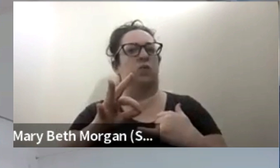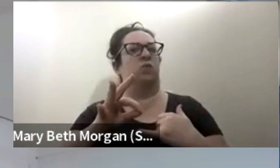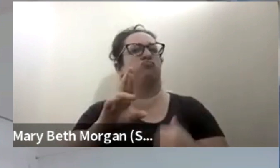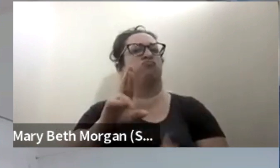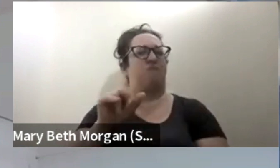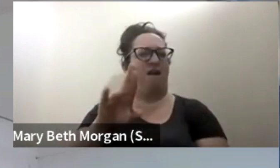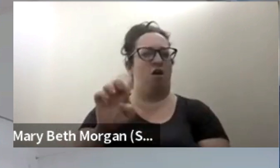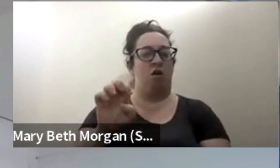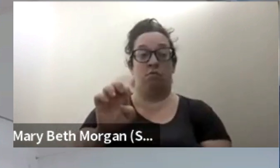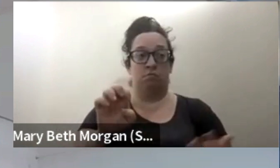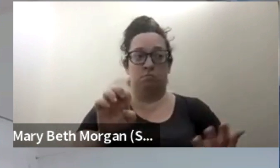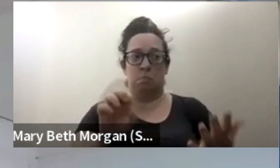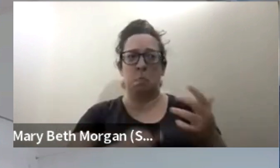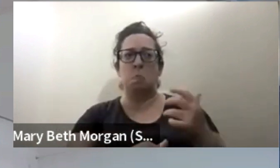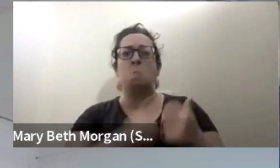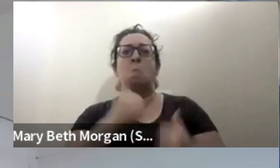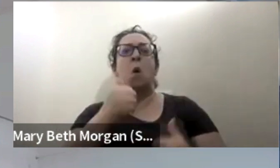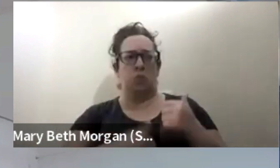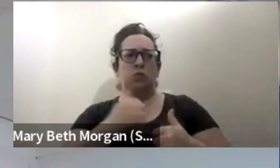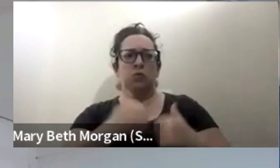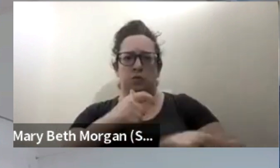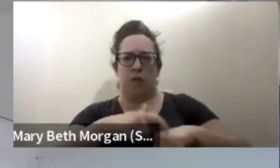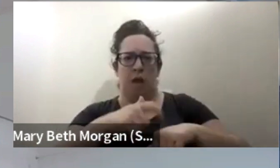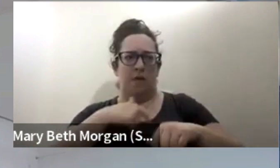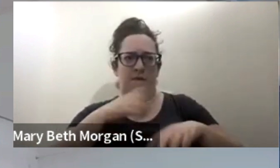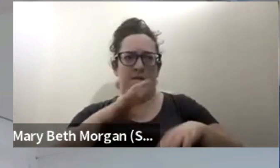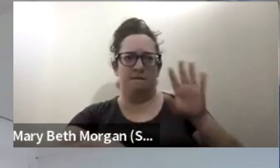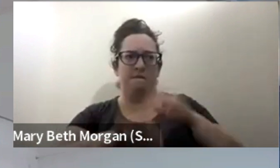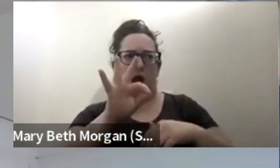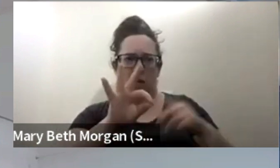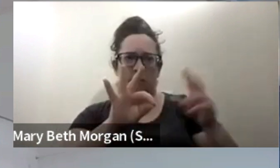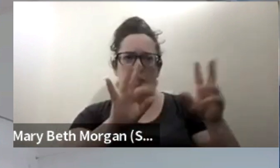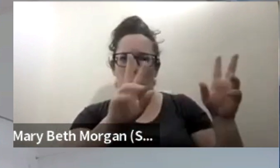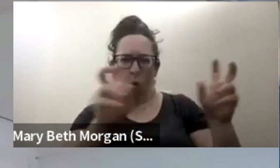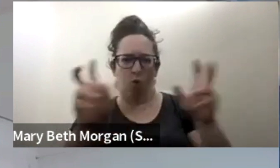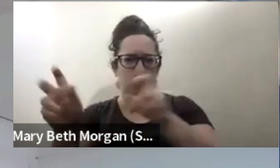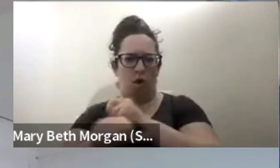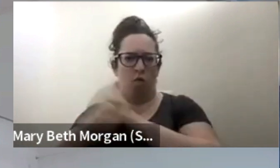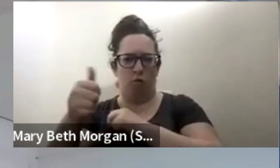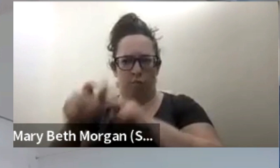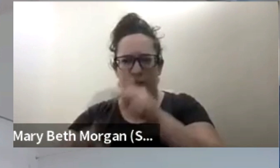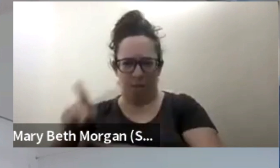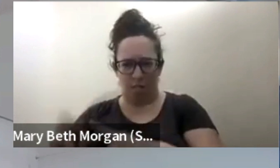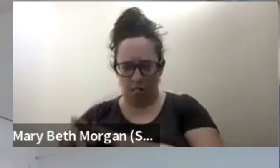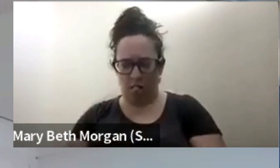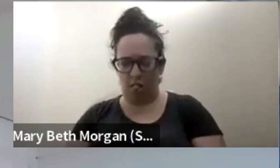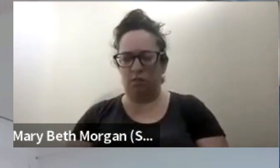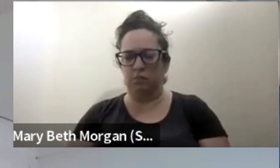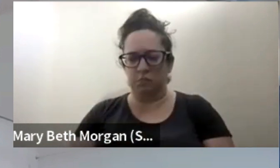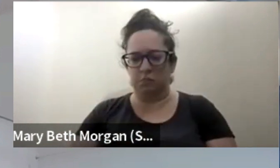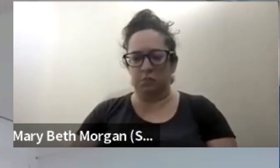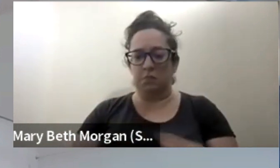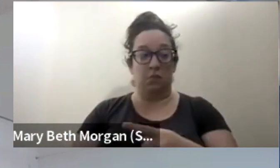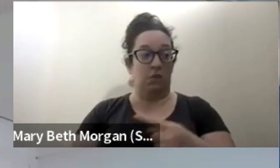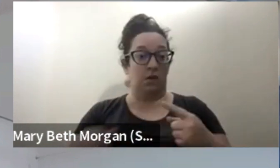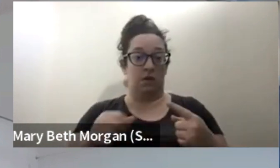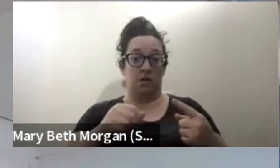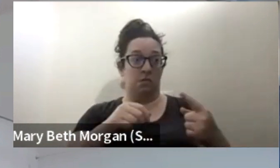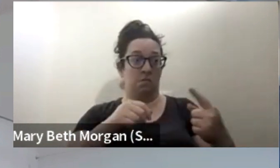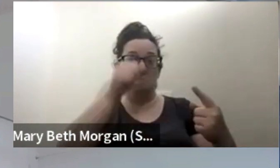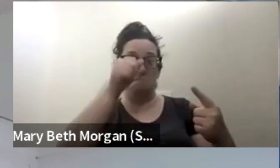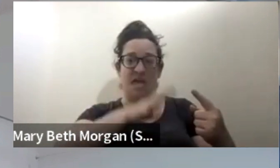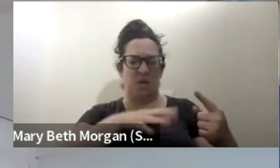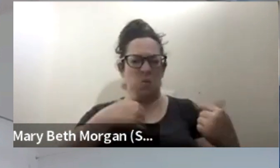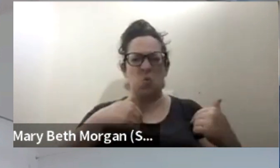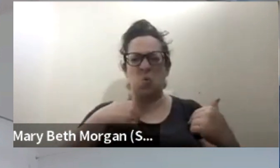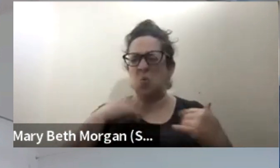it's quotes from other people who were mad fans of Sappho, and all the men at the time were just like, Sappho is the rock